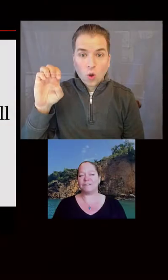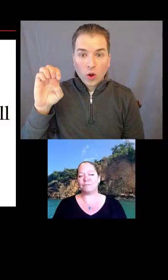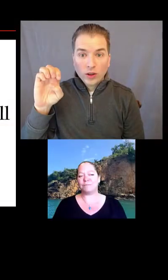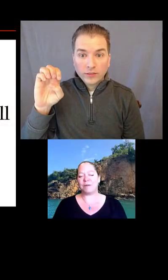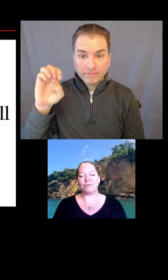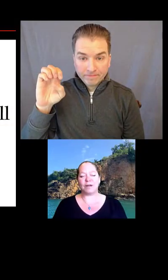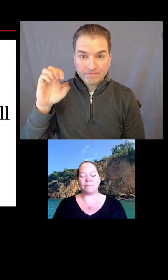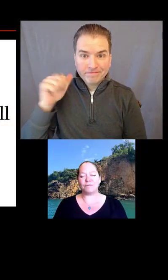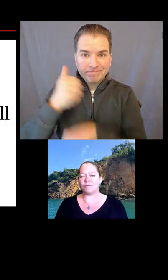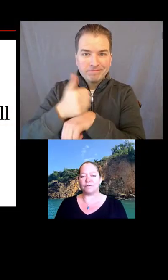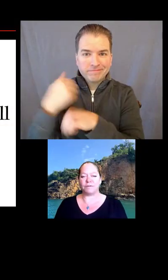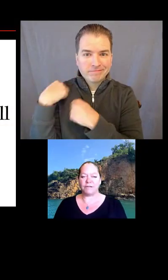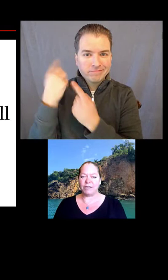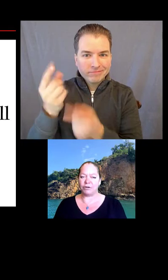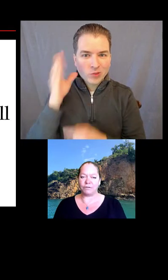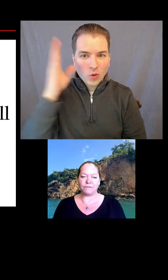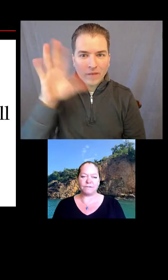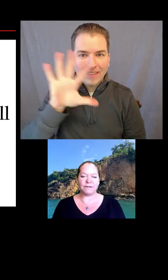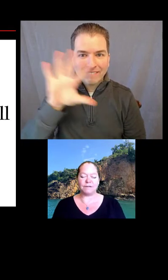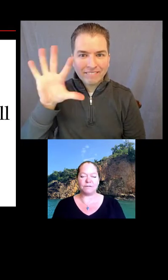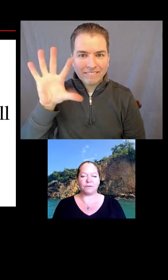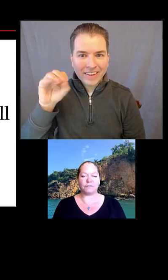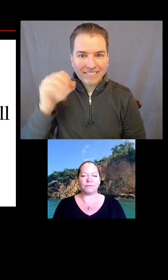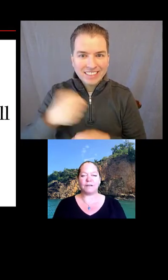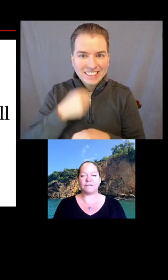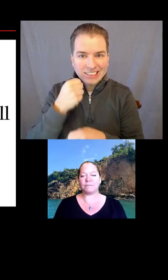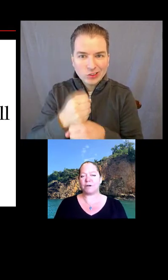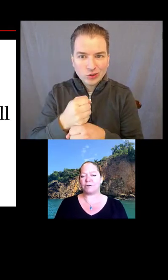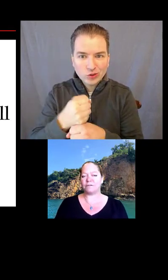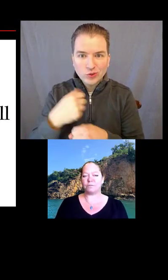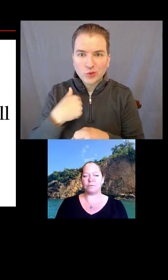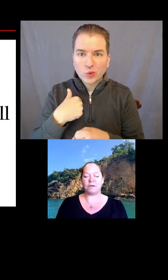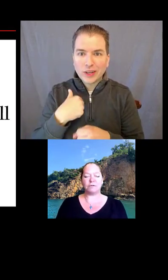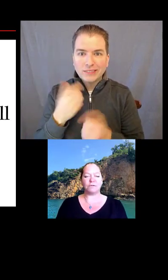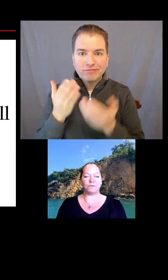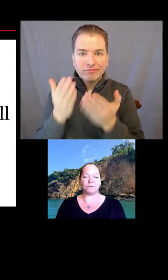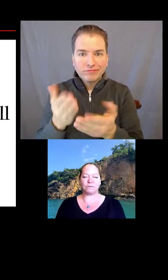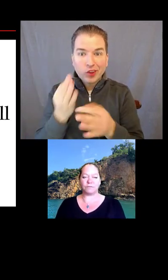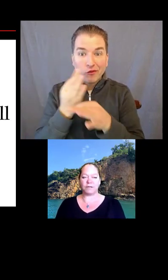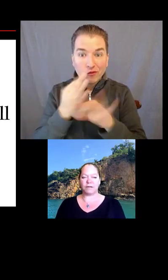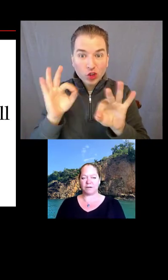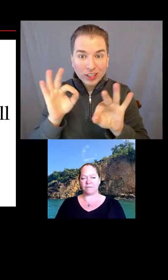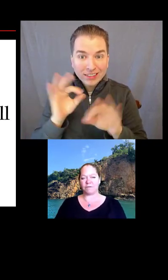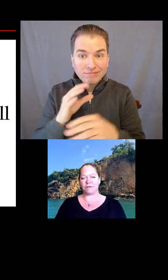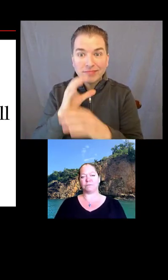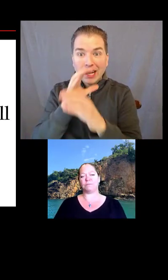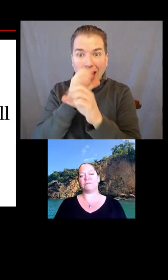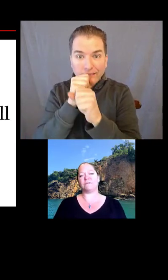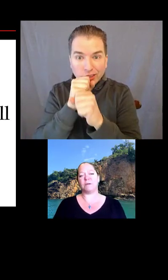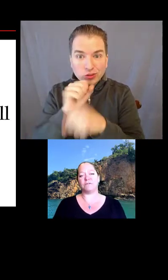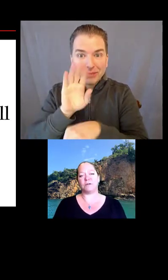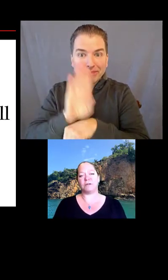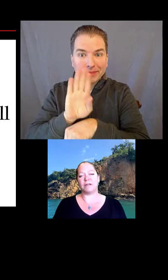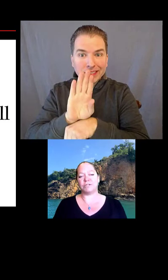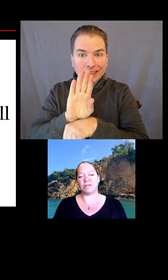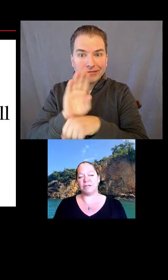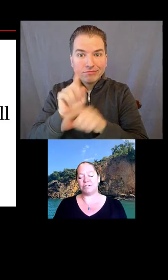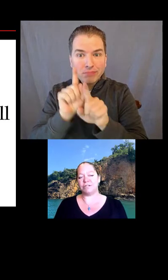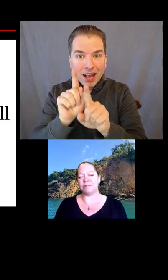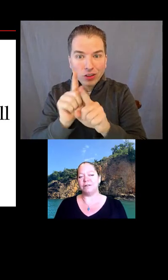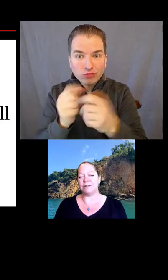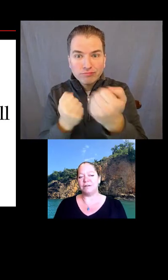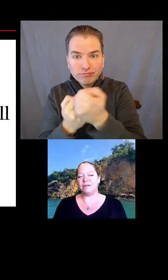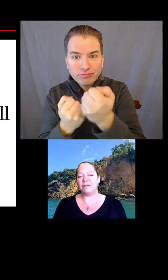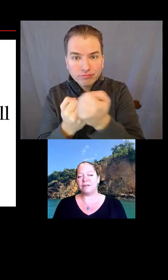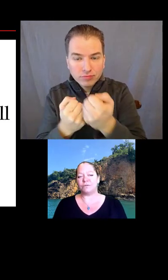SCORE has been around for over 50 years and has served as America's premier source of free and confidential business mentoring and